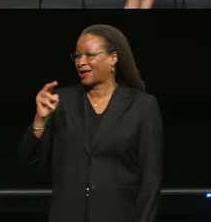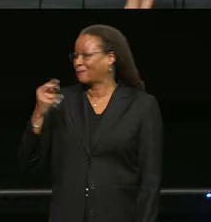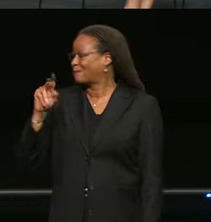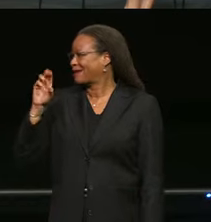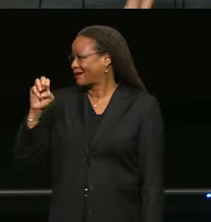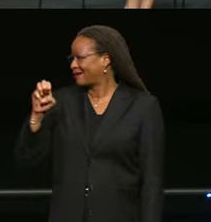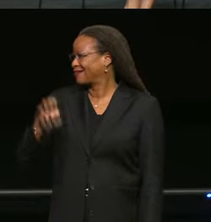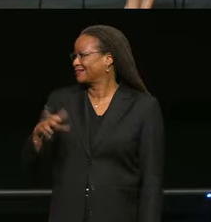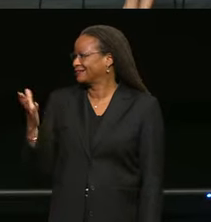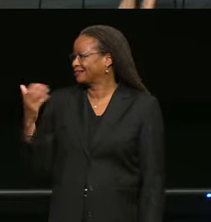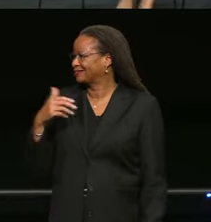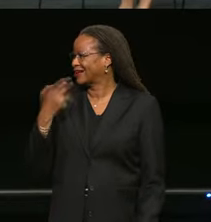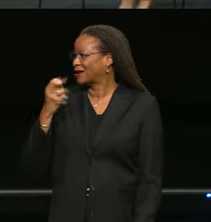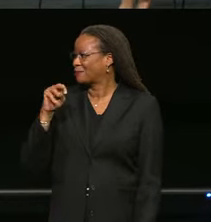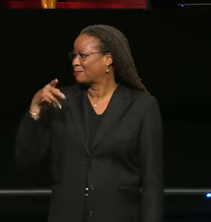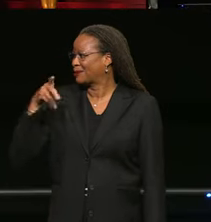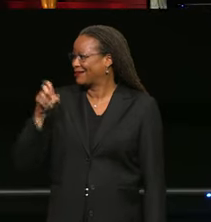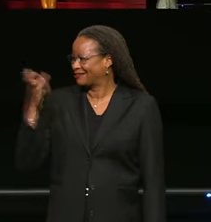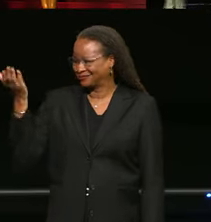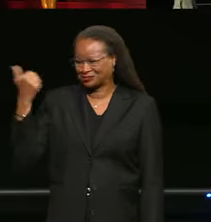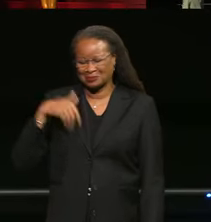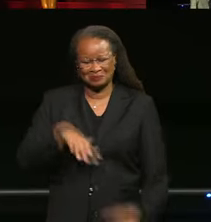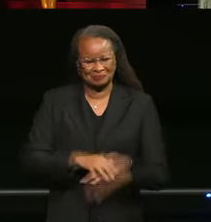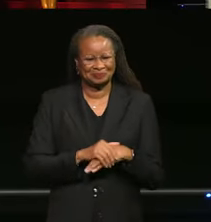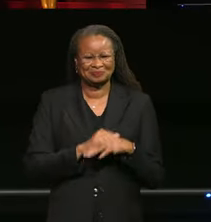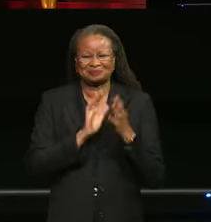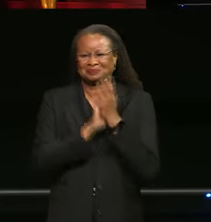Simone, hello, hello.